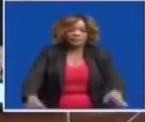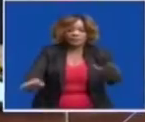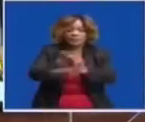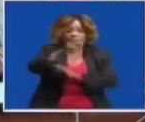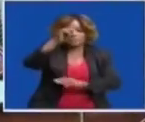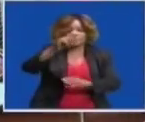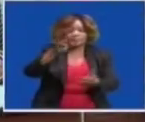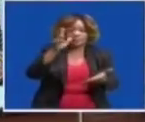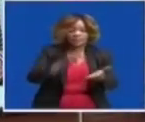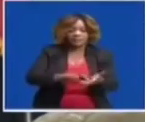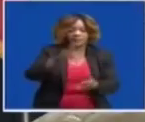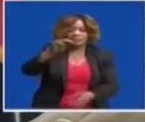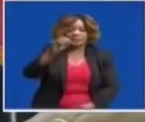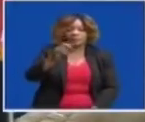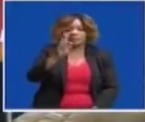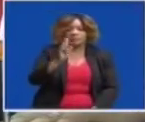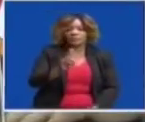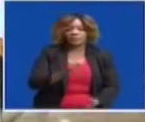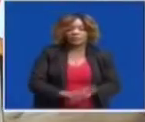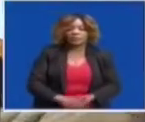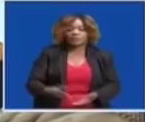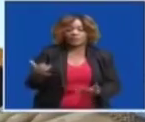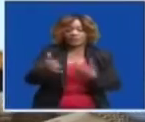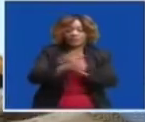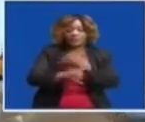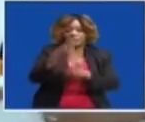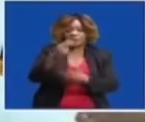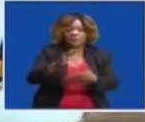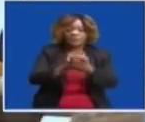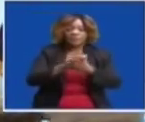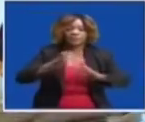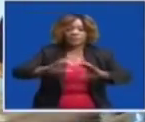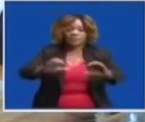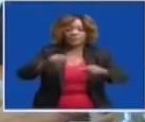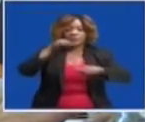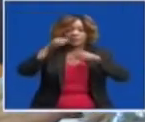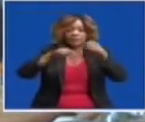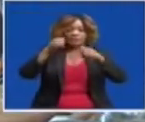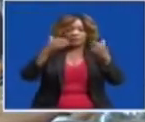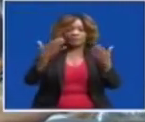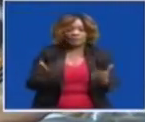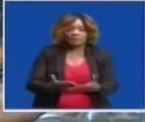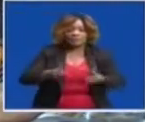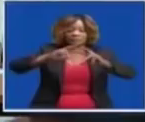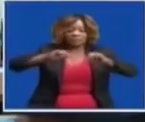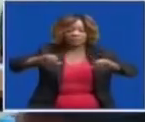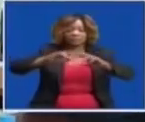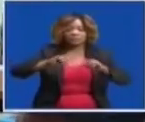Zambia and Egypt sign a memorandum of understanding that will see the two countries continue cooperating in the area of agriculture and